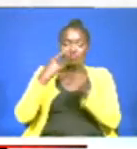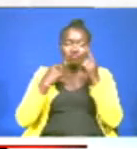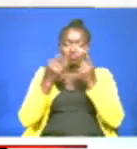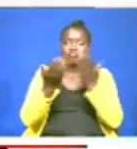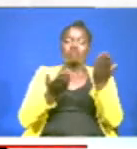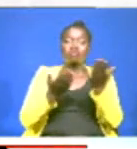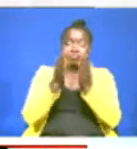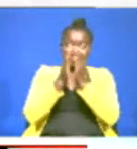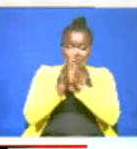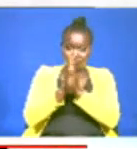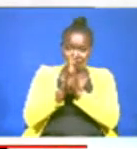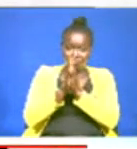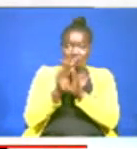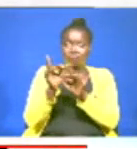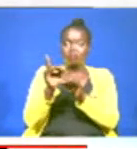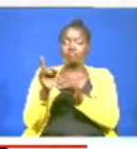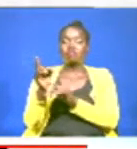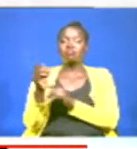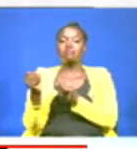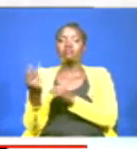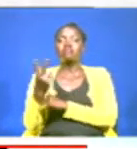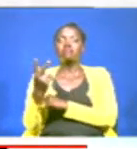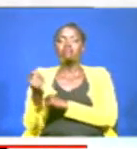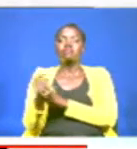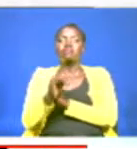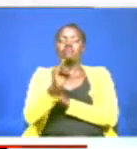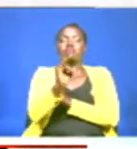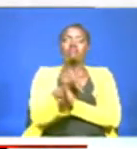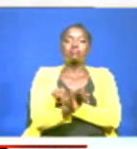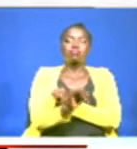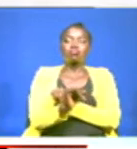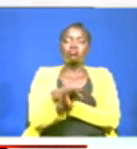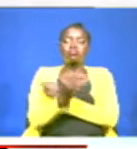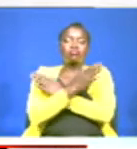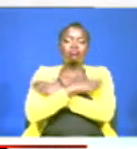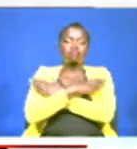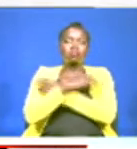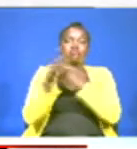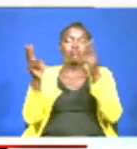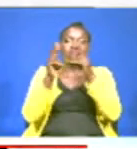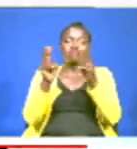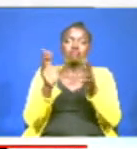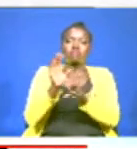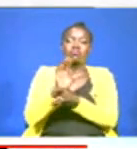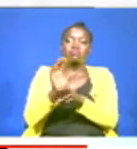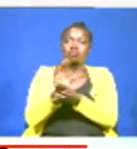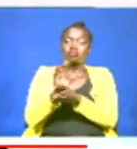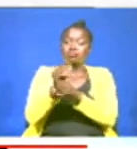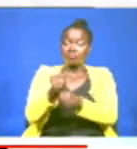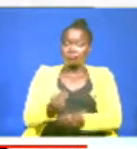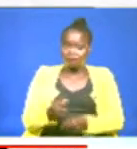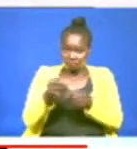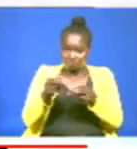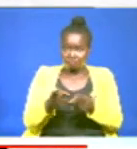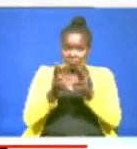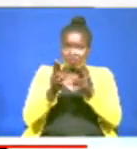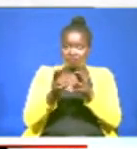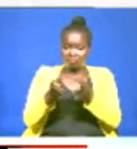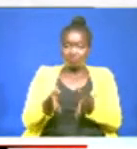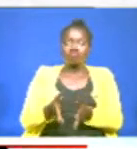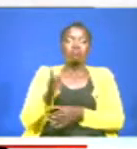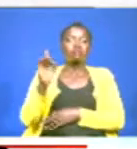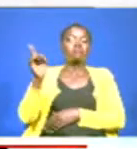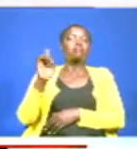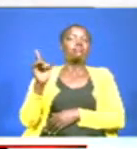be held on the 12th of January at Friends International Church. That's along Ngong Road, right here